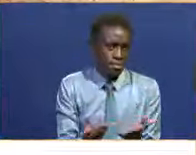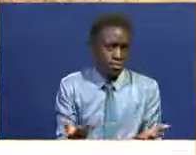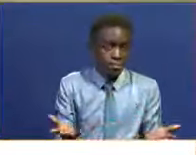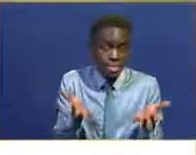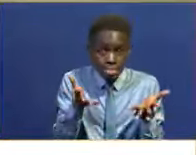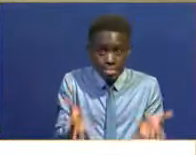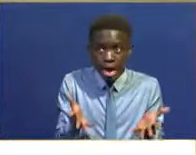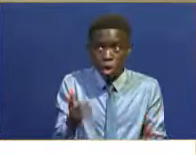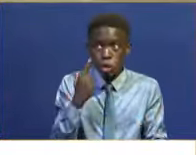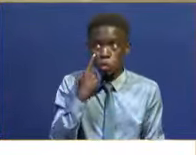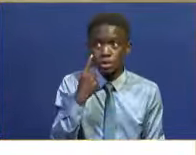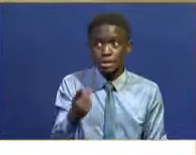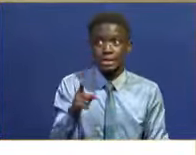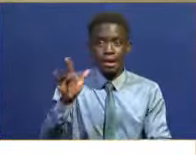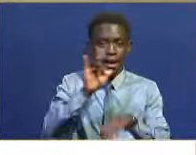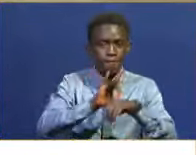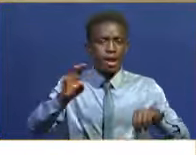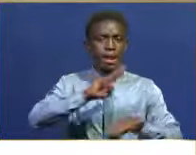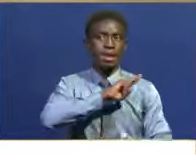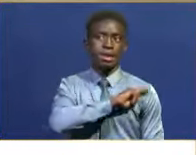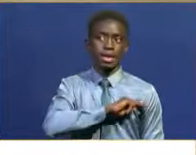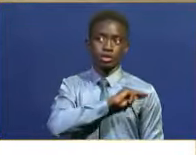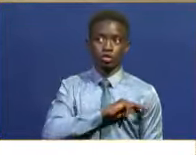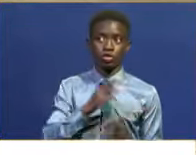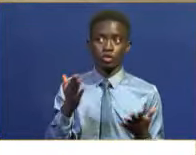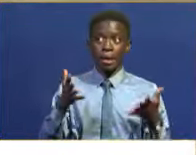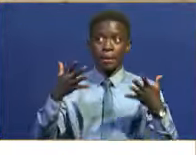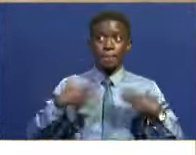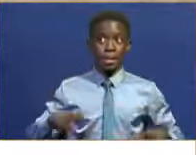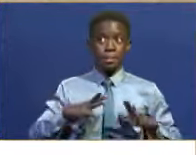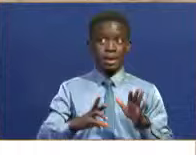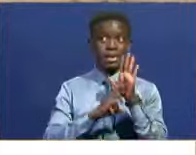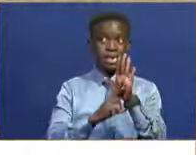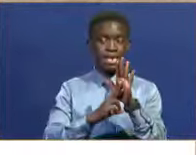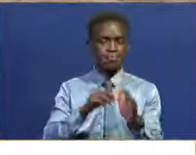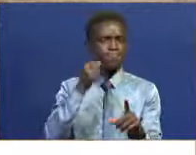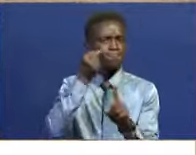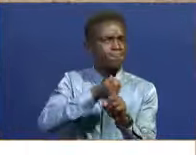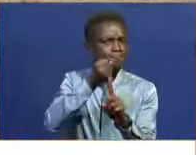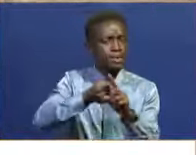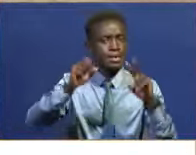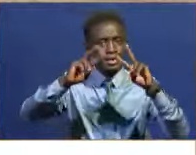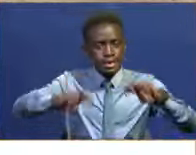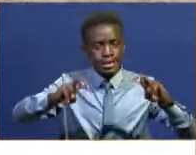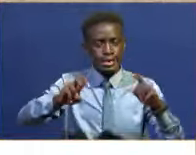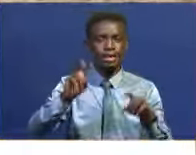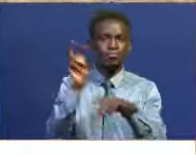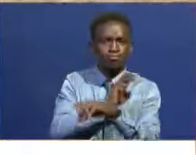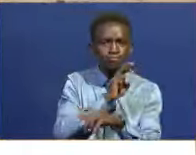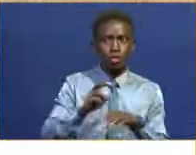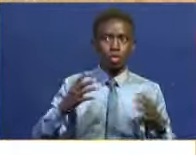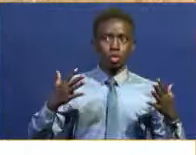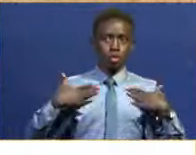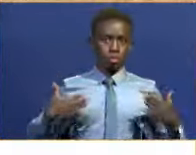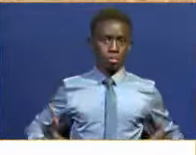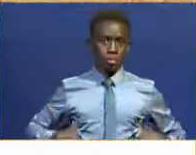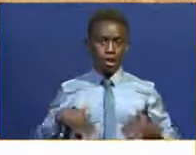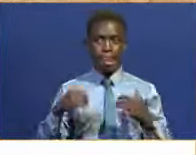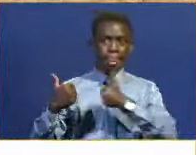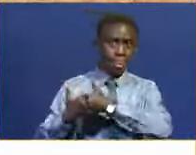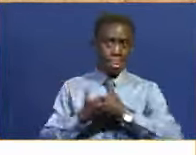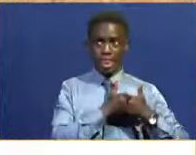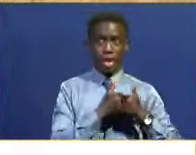affecting the natural heritage, with the representatives advocating for research and monitoring of human-wildlife conflict and